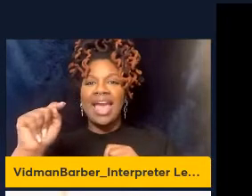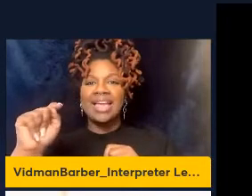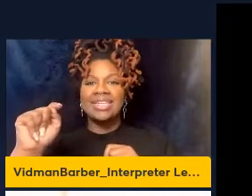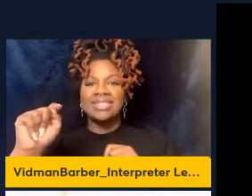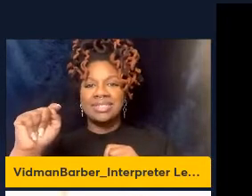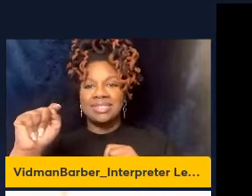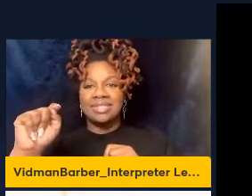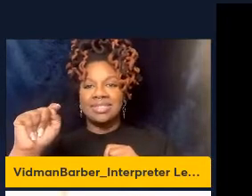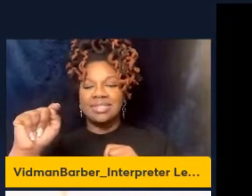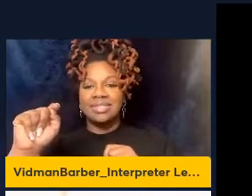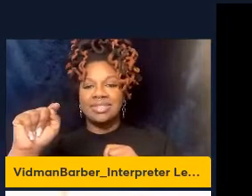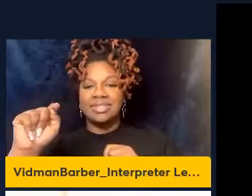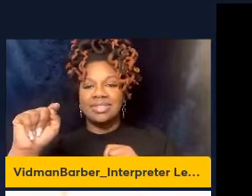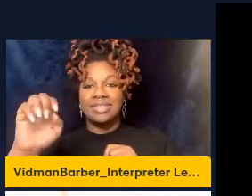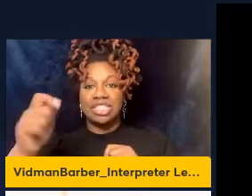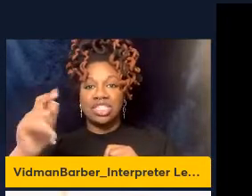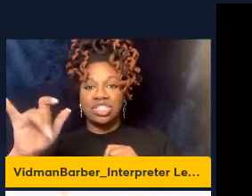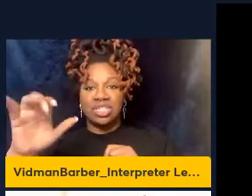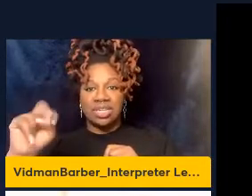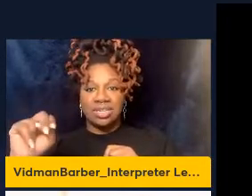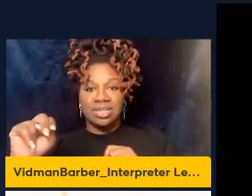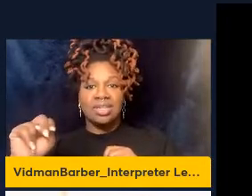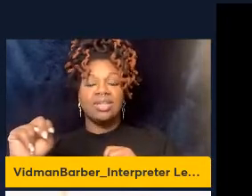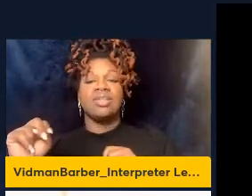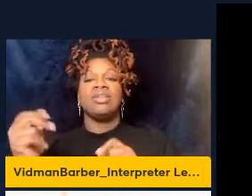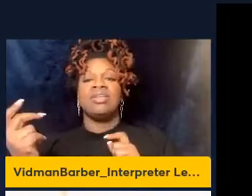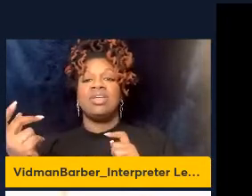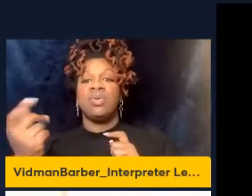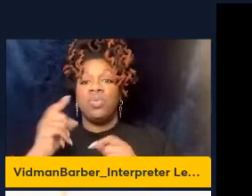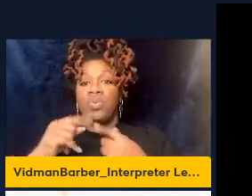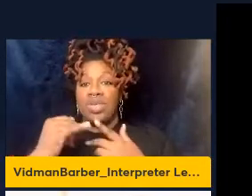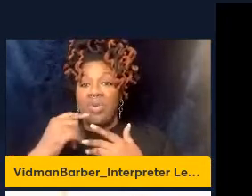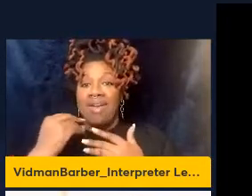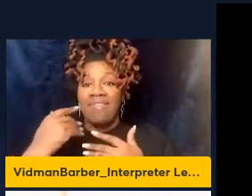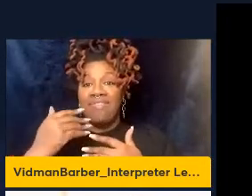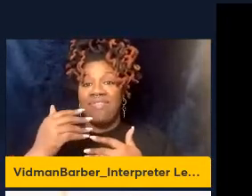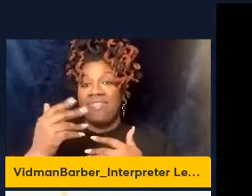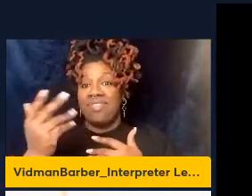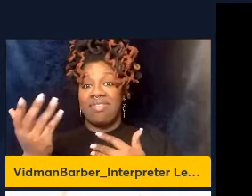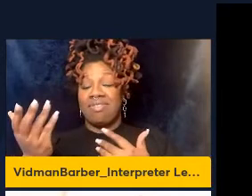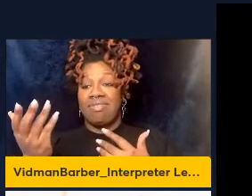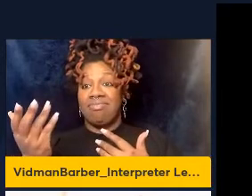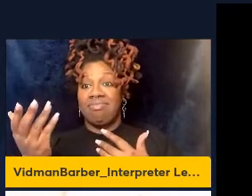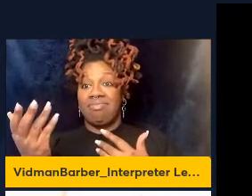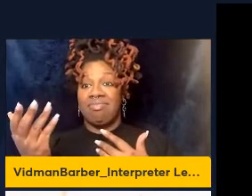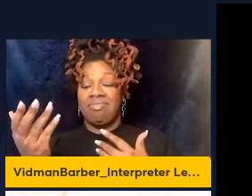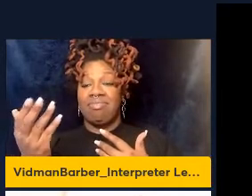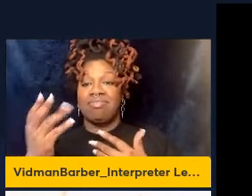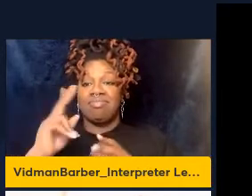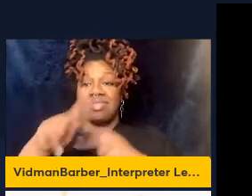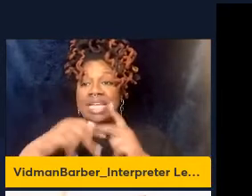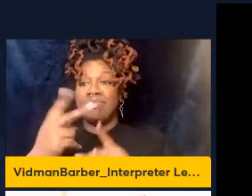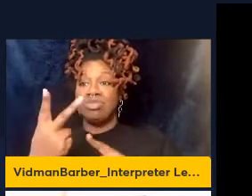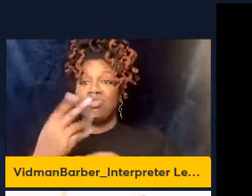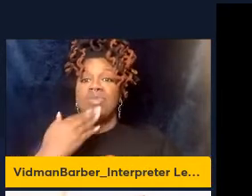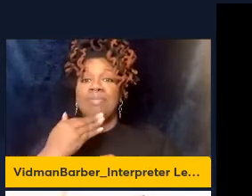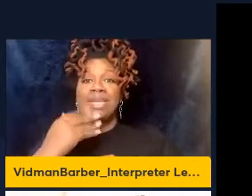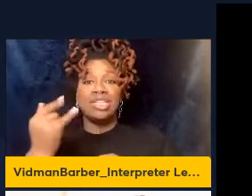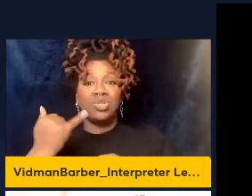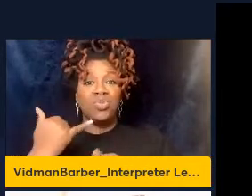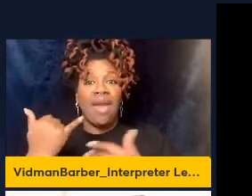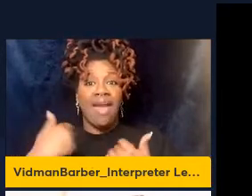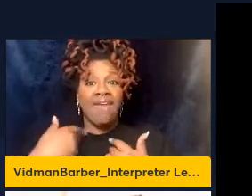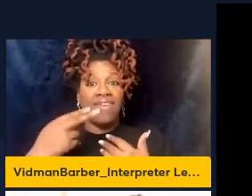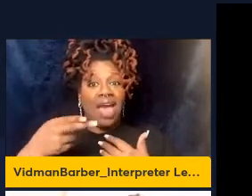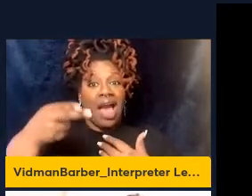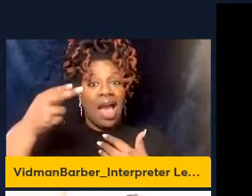but as long as you have type 2 diabetes, you have elevated lipid levels. And then so I started digging into the literature, right? And